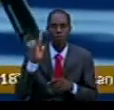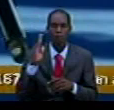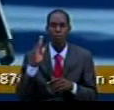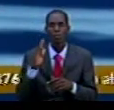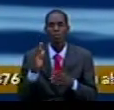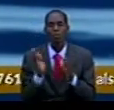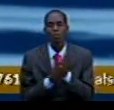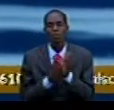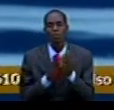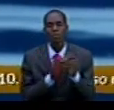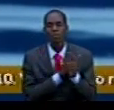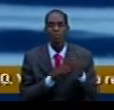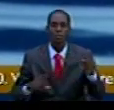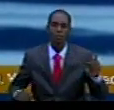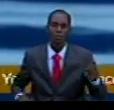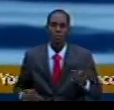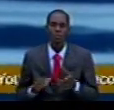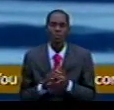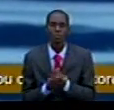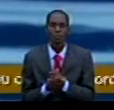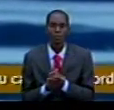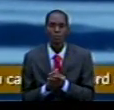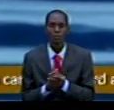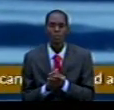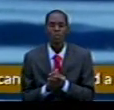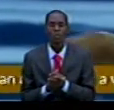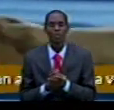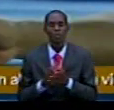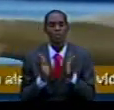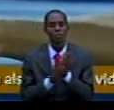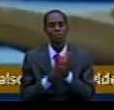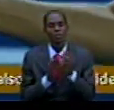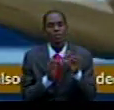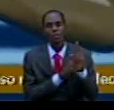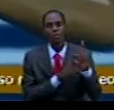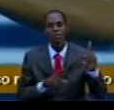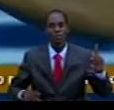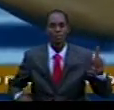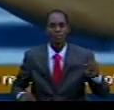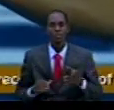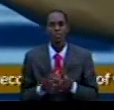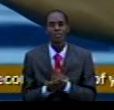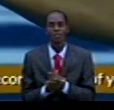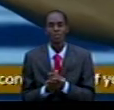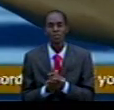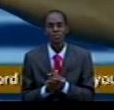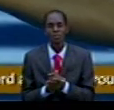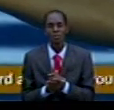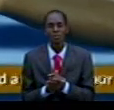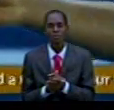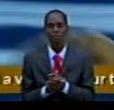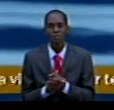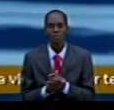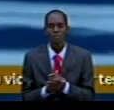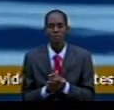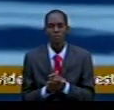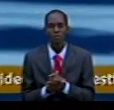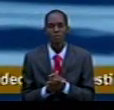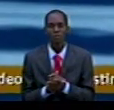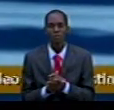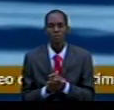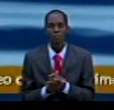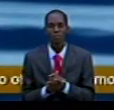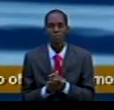Lord. I say praise the Lord. I'm Adewusi Folashade from